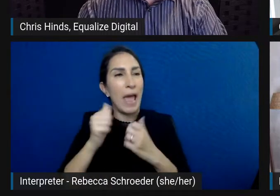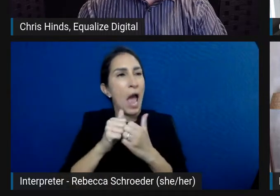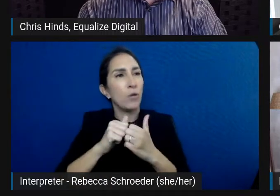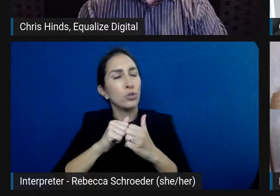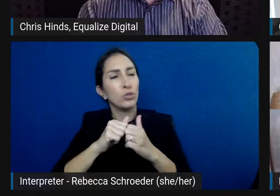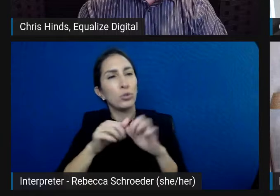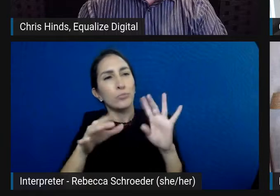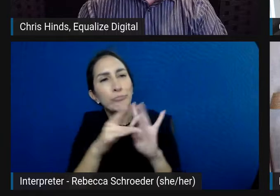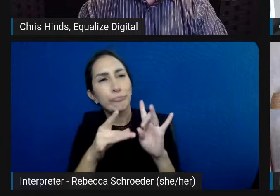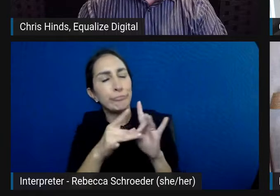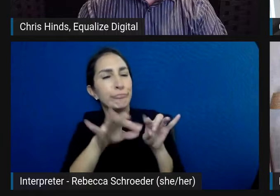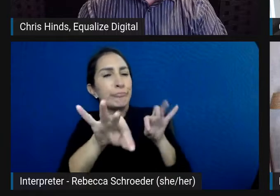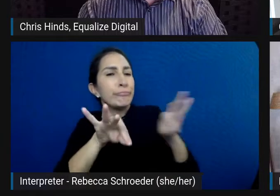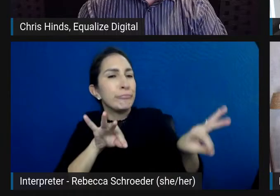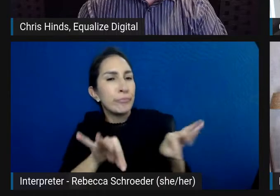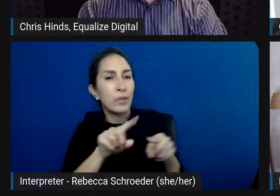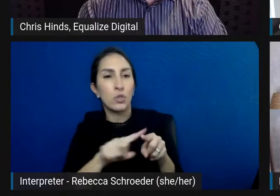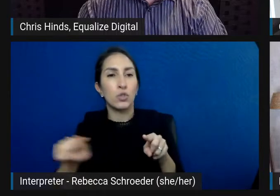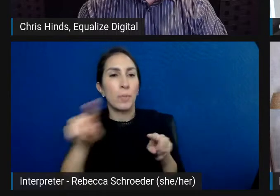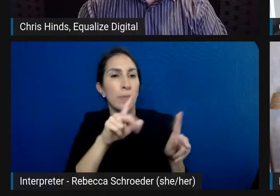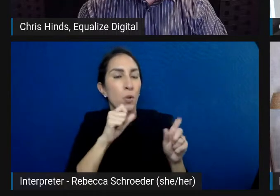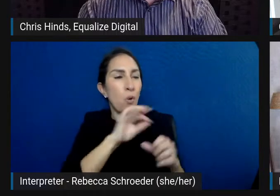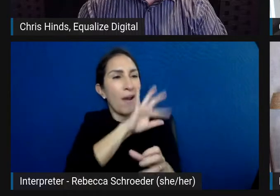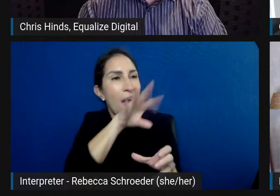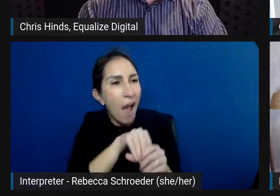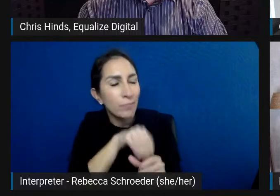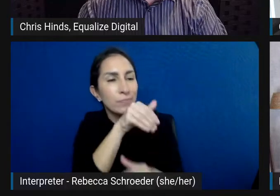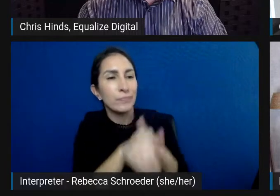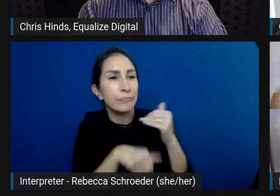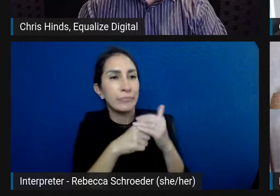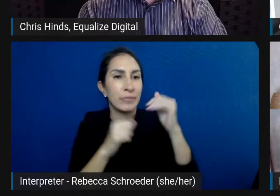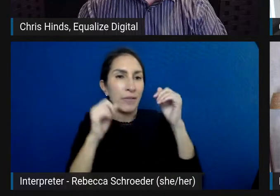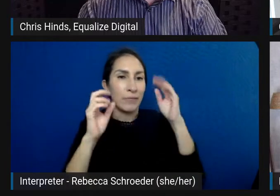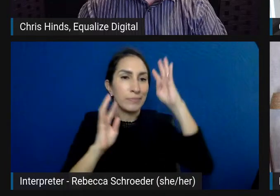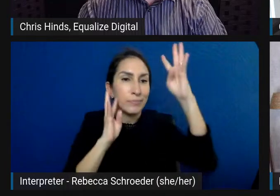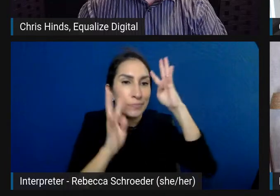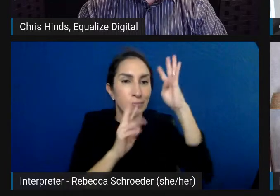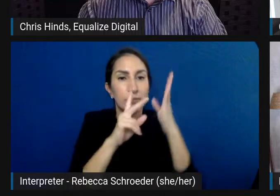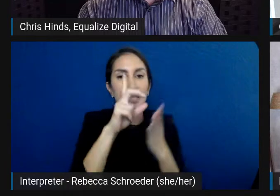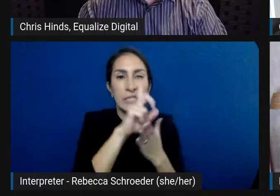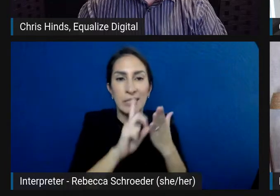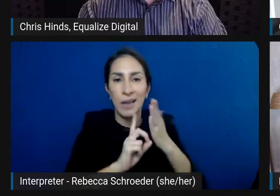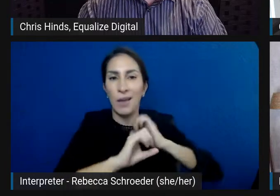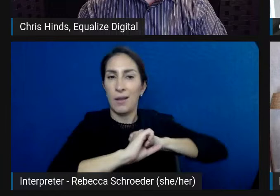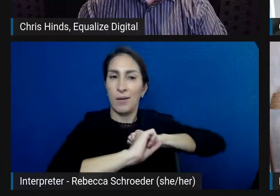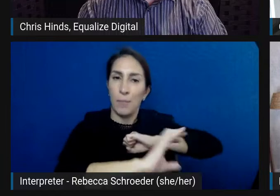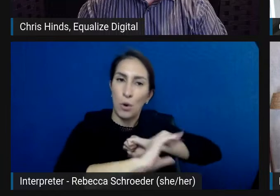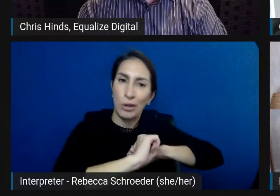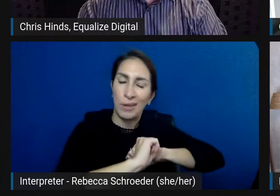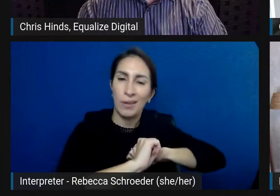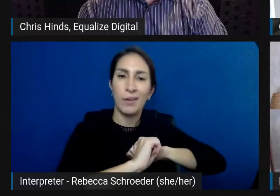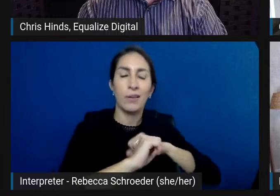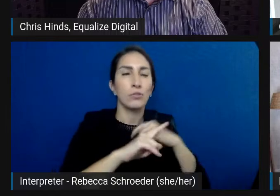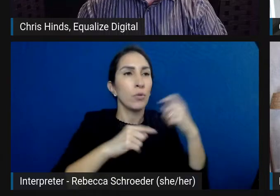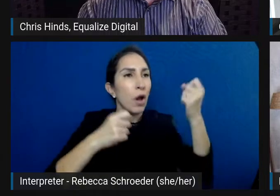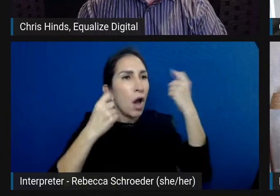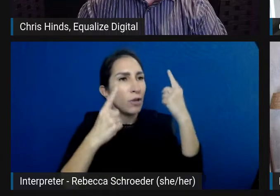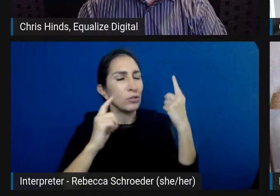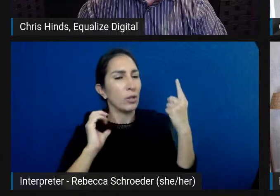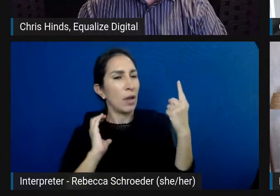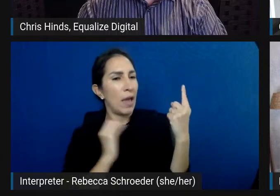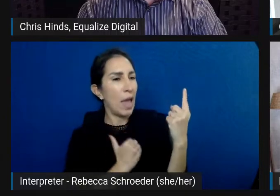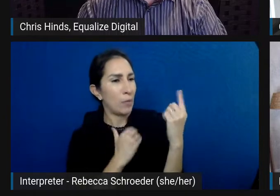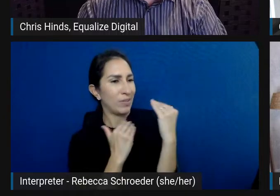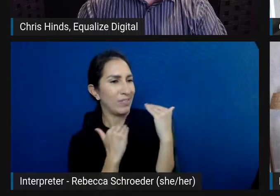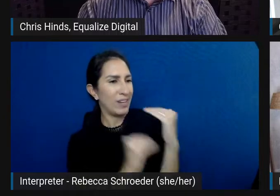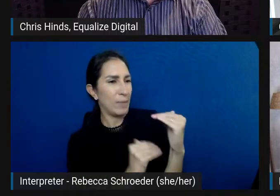people who are doing design or doing marketing understand like what are our limitations and why do they exist, or